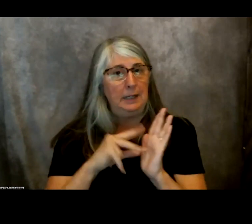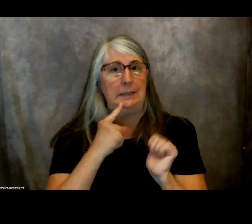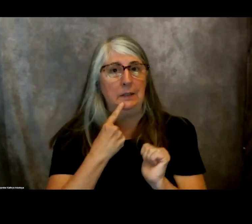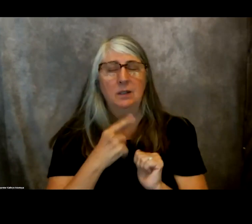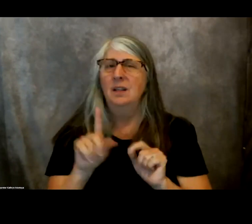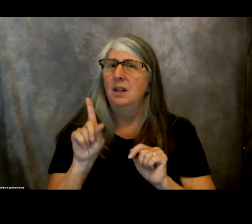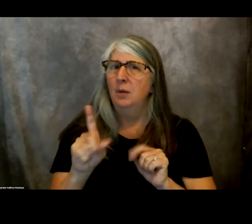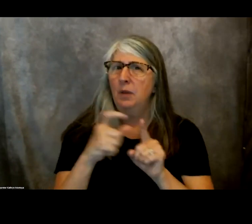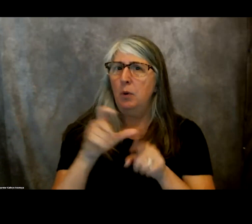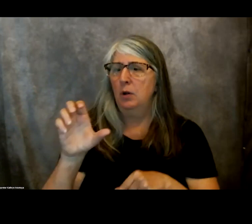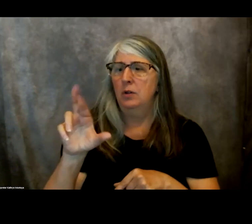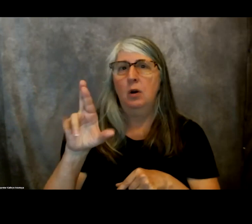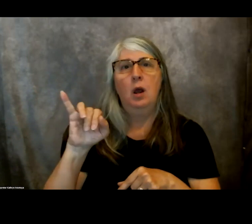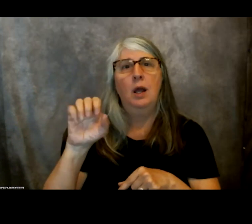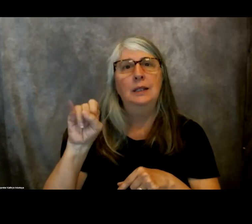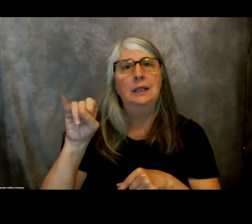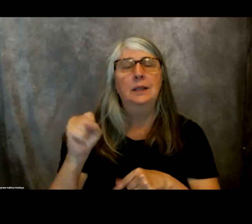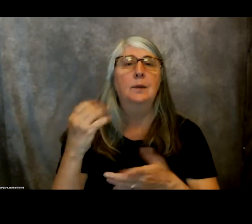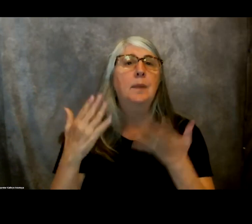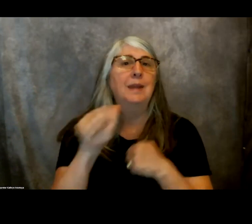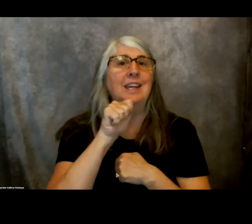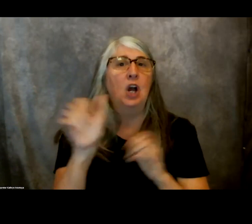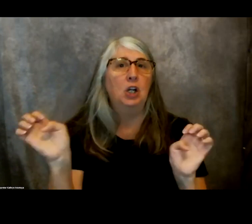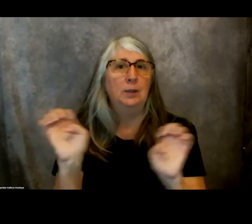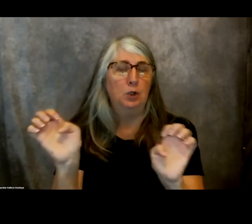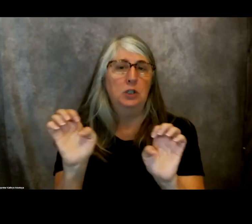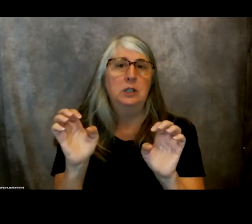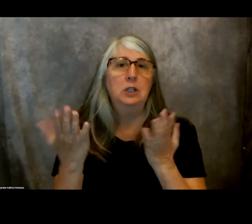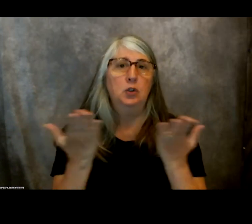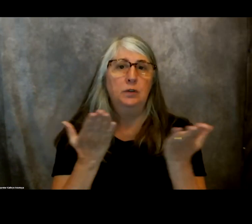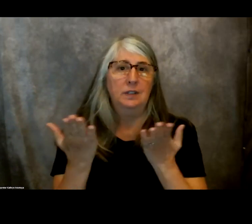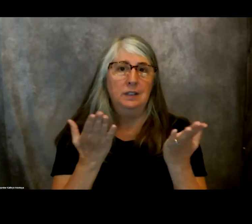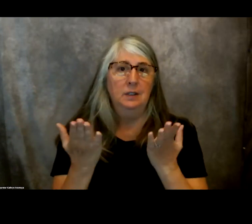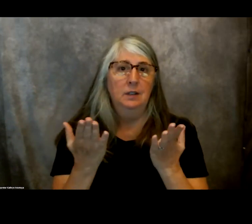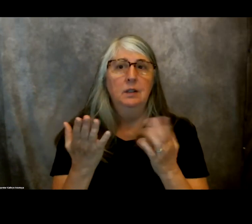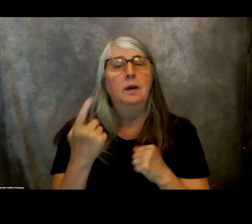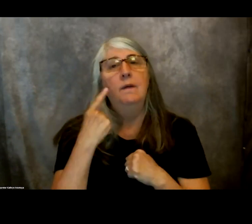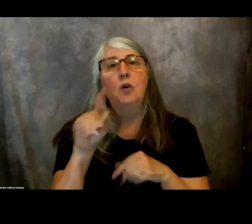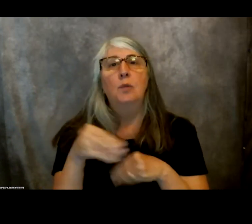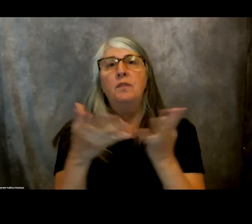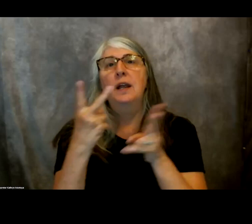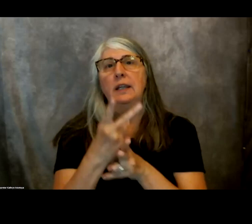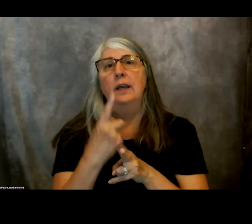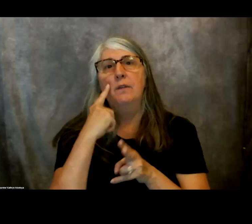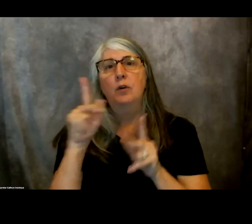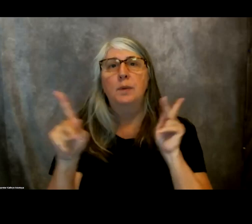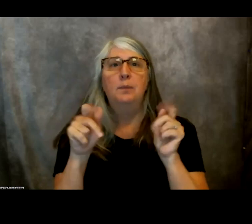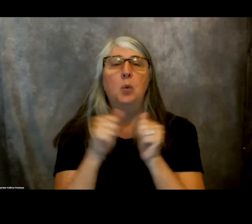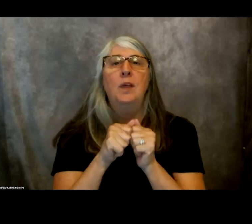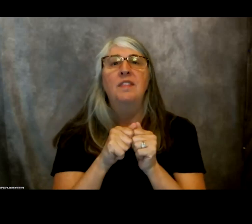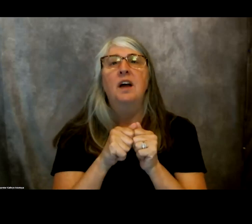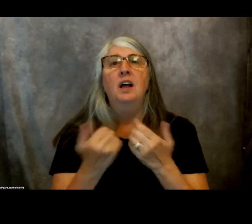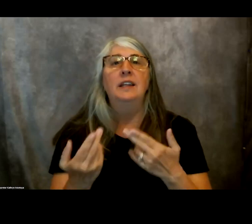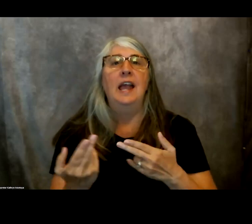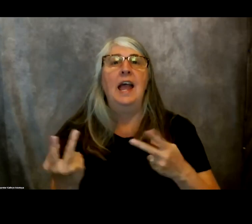care could be used to describe other non-emergent services that are designed to provide care for individuals with an escalated